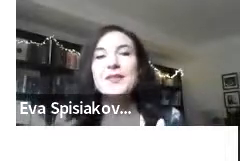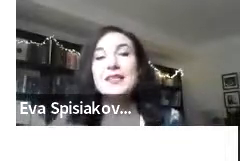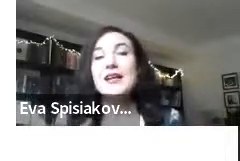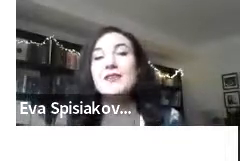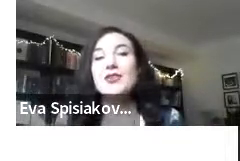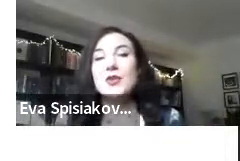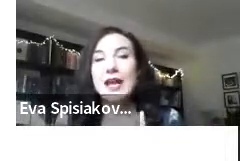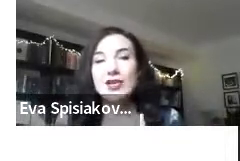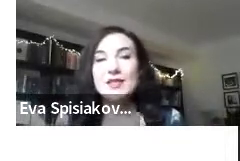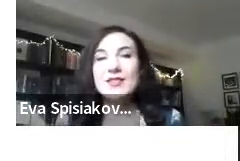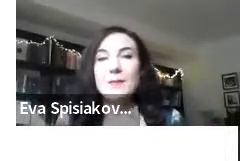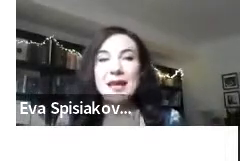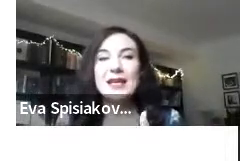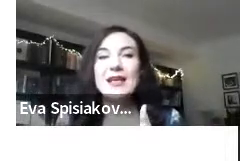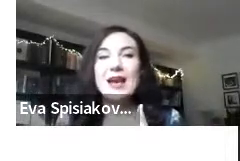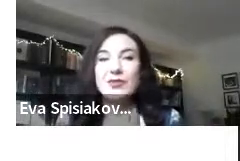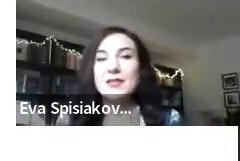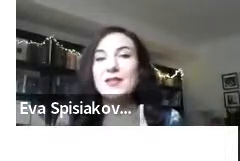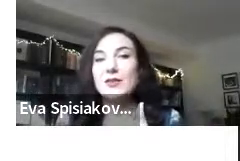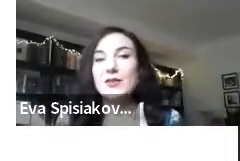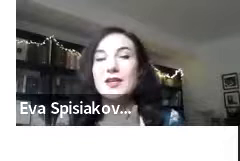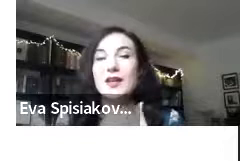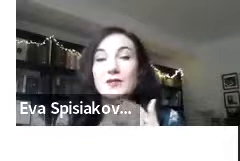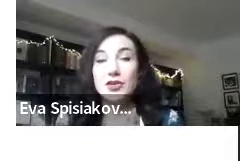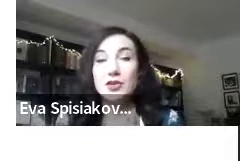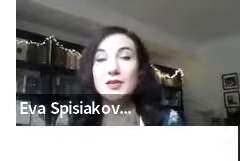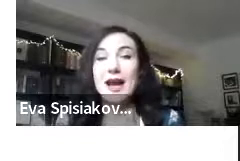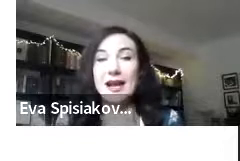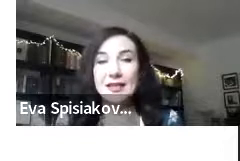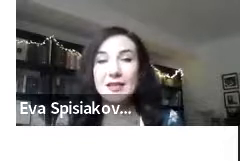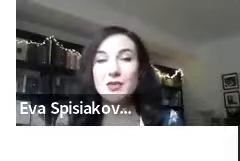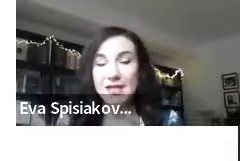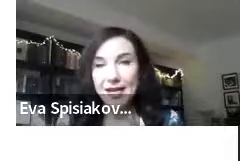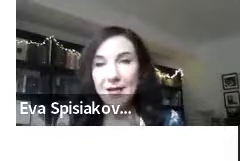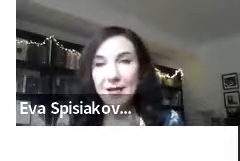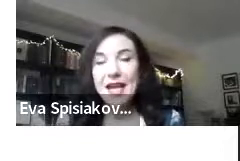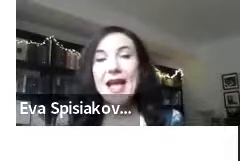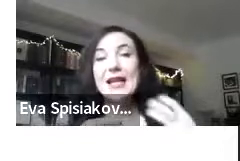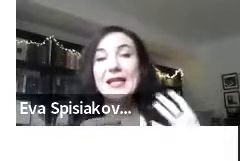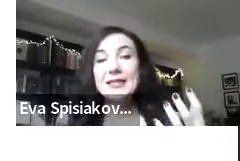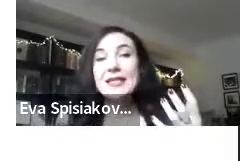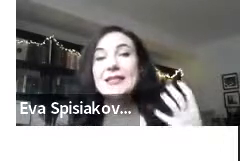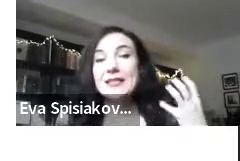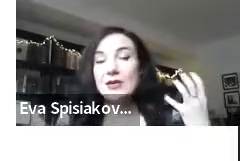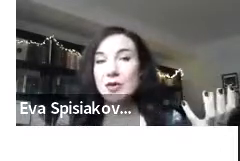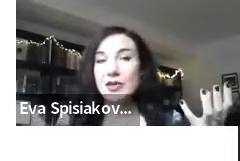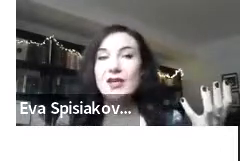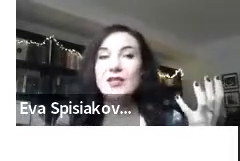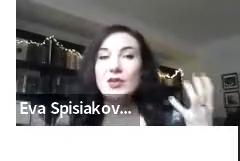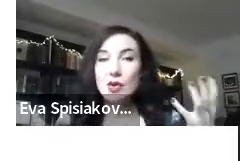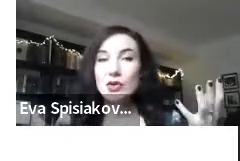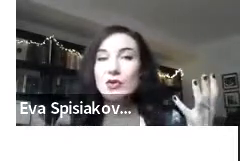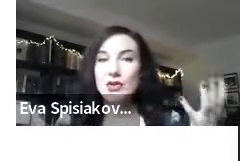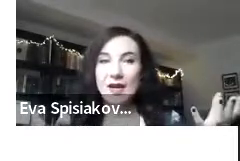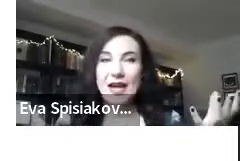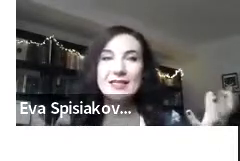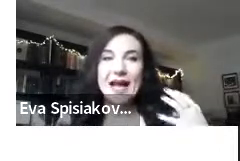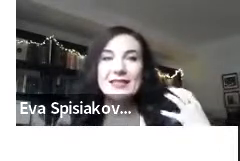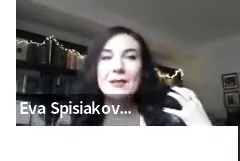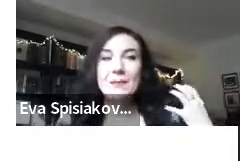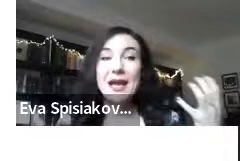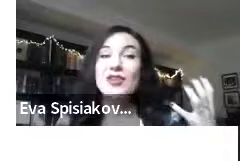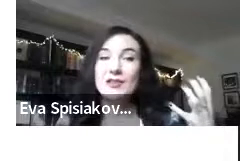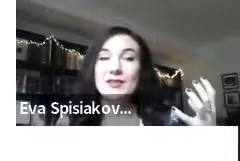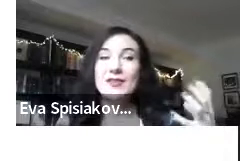meat. These are individual actions that many environmentally concerned individuals are keen to take. And indeed, the authors also